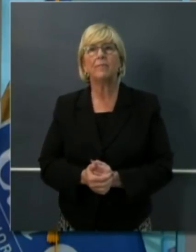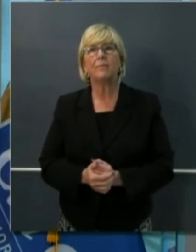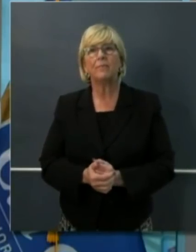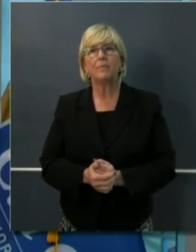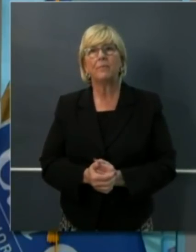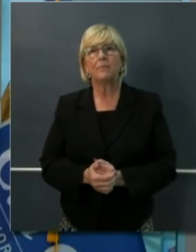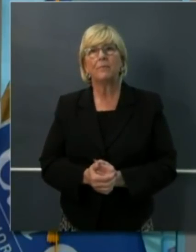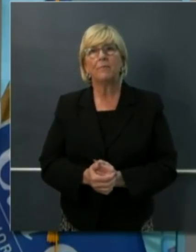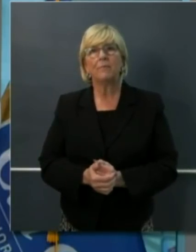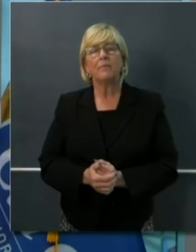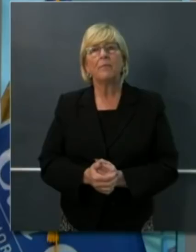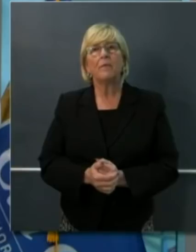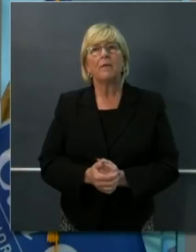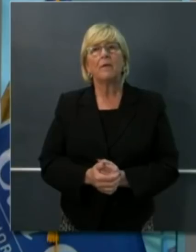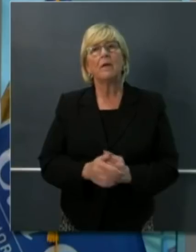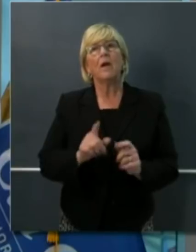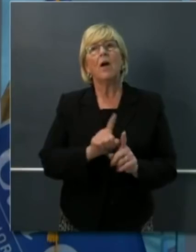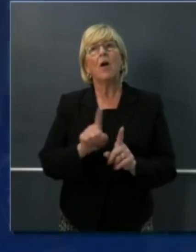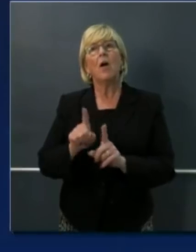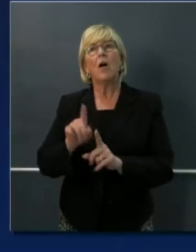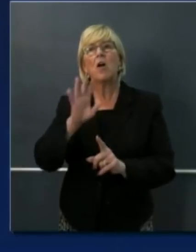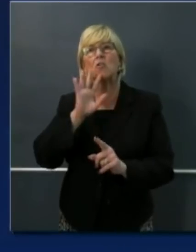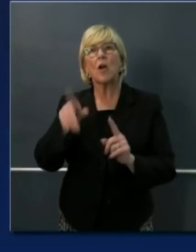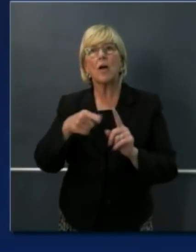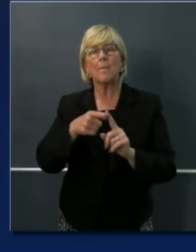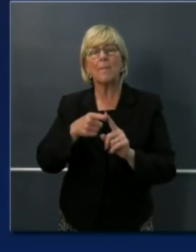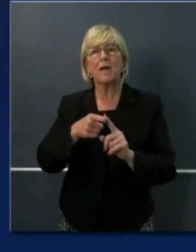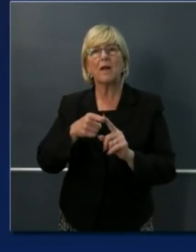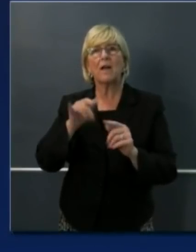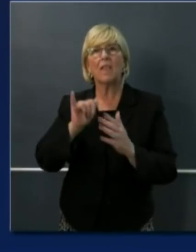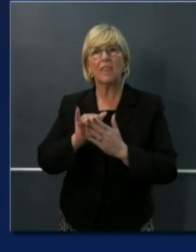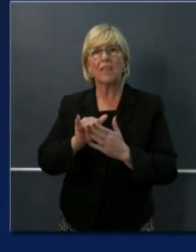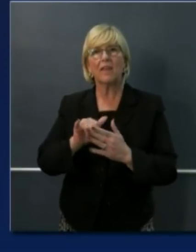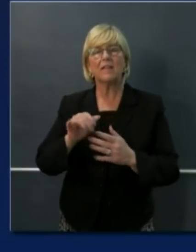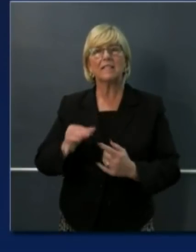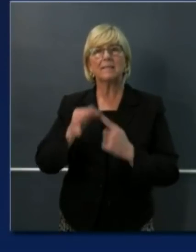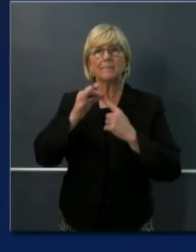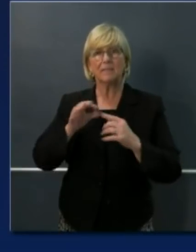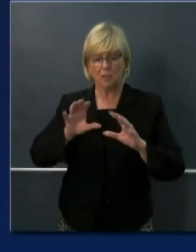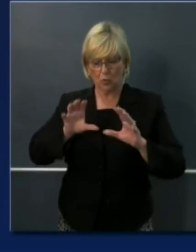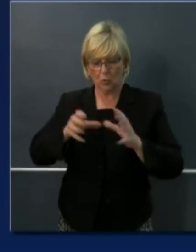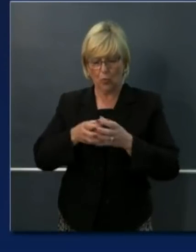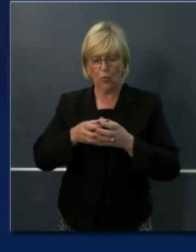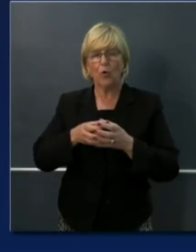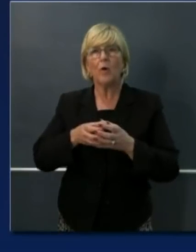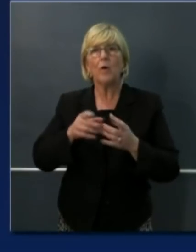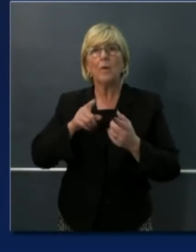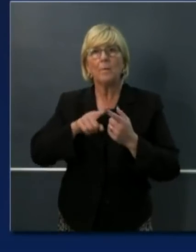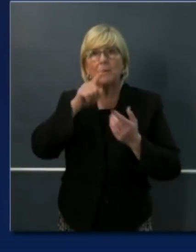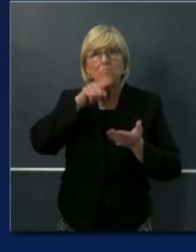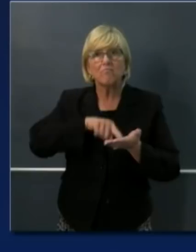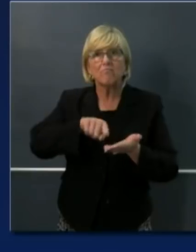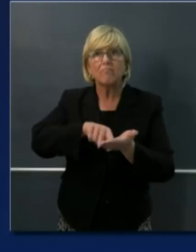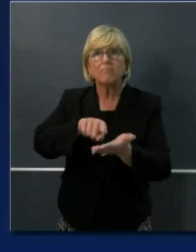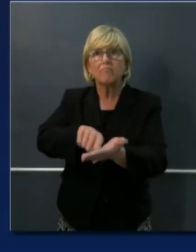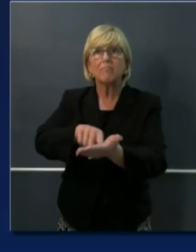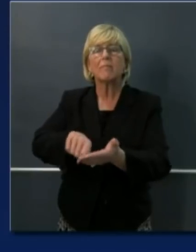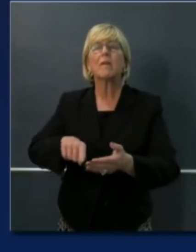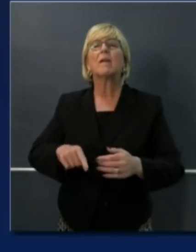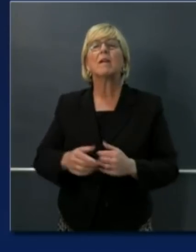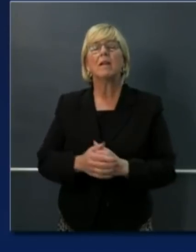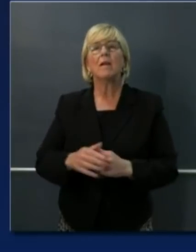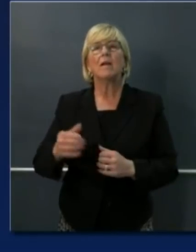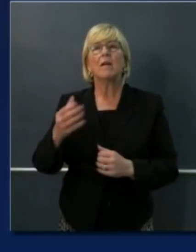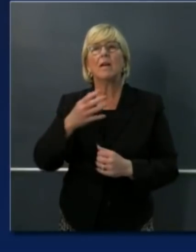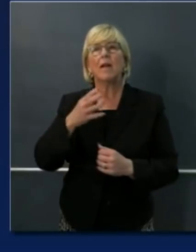talked a bit about establishing our contact tracing workforce, develop the isolation and quarantine protocols and supports,